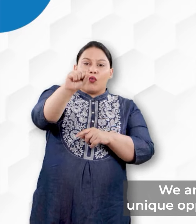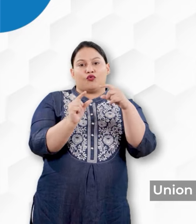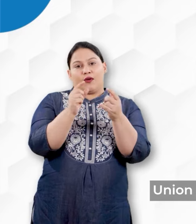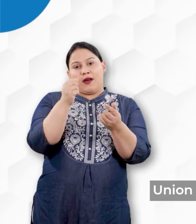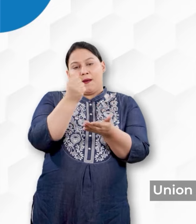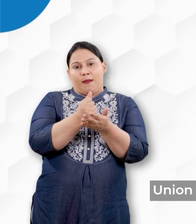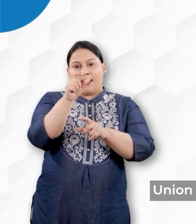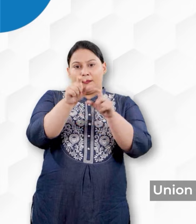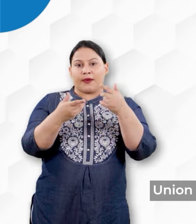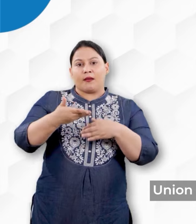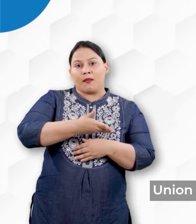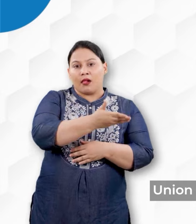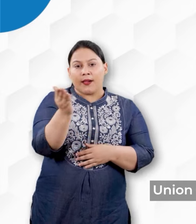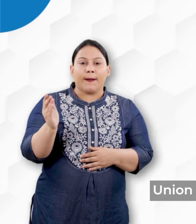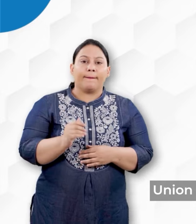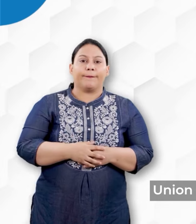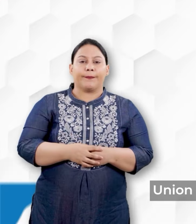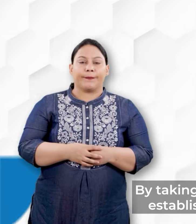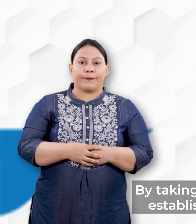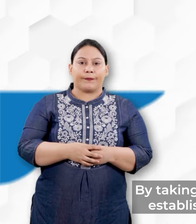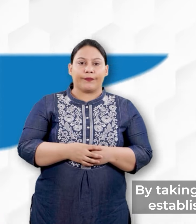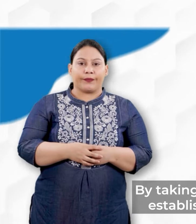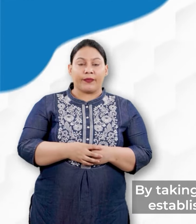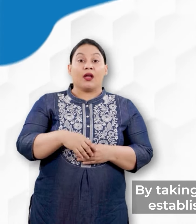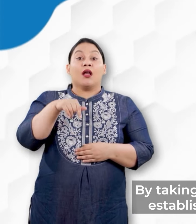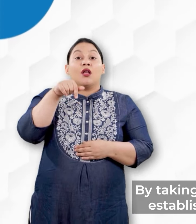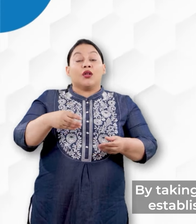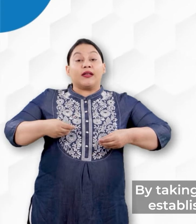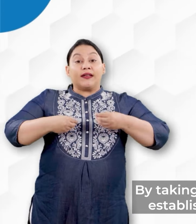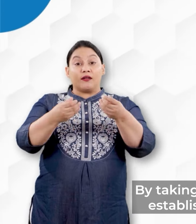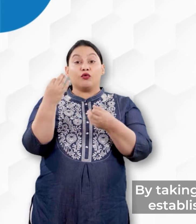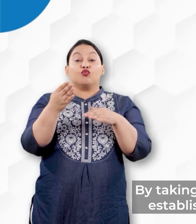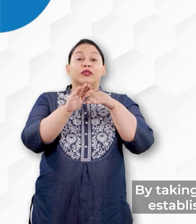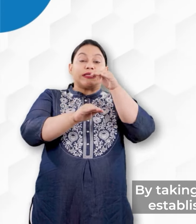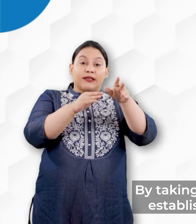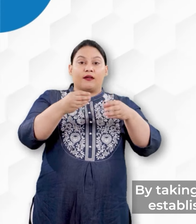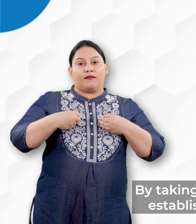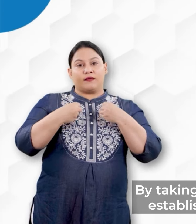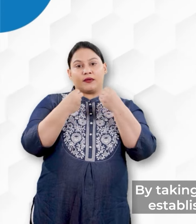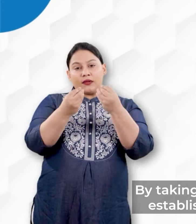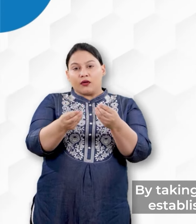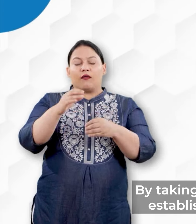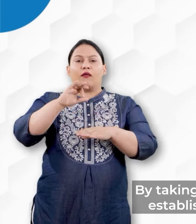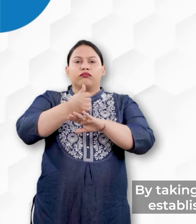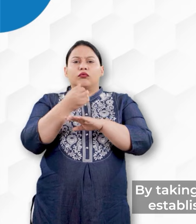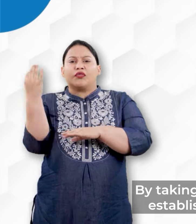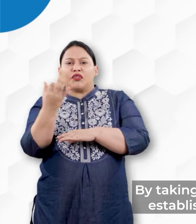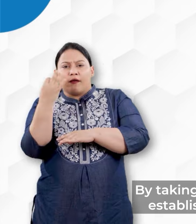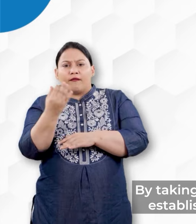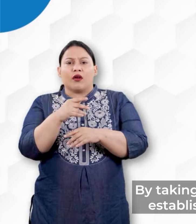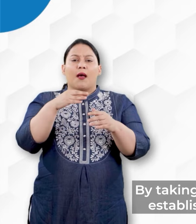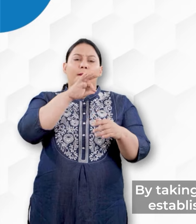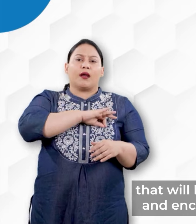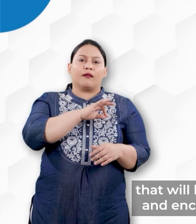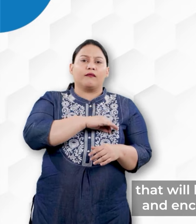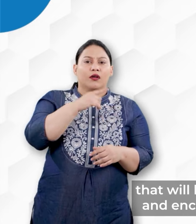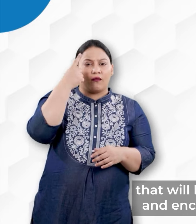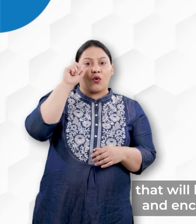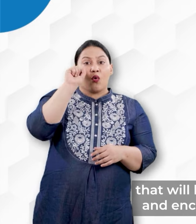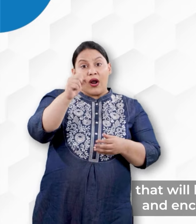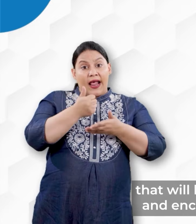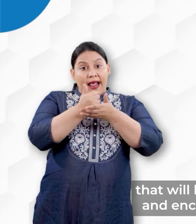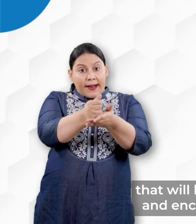our Union Bank of India employees. By taking these steps, we will further establish a world of new benefits that